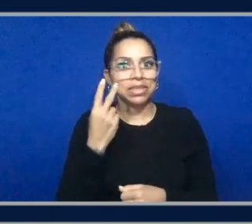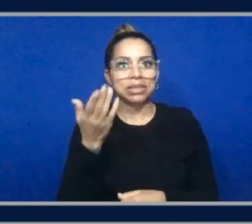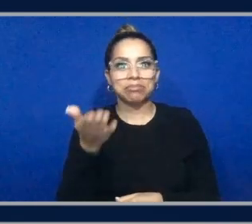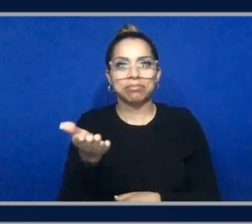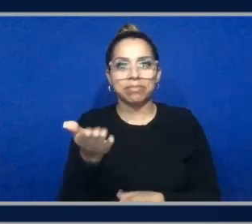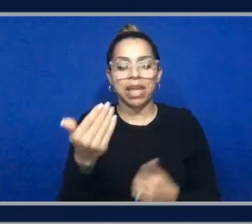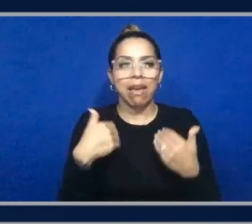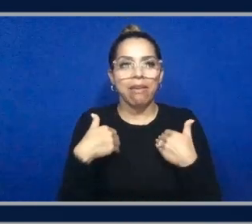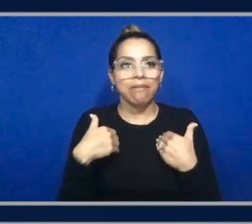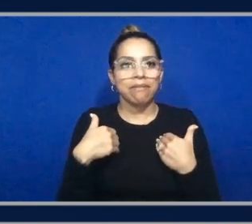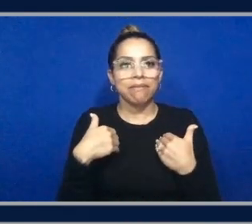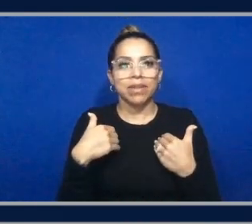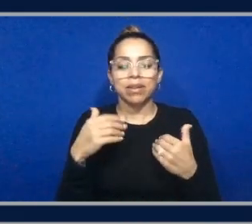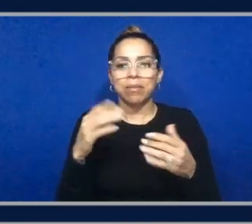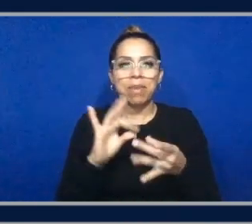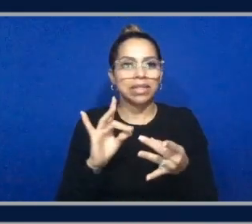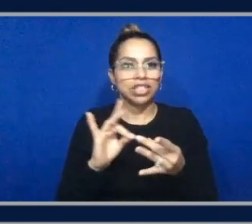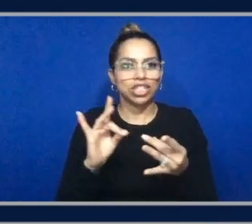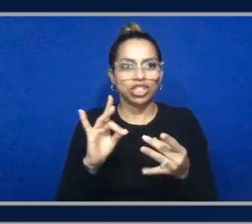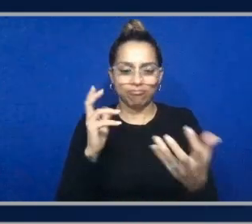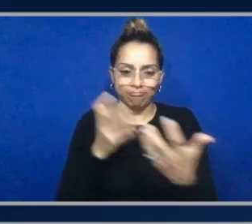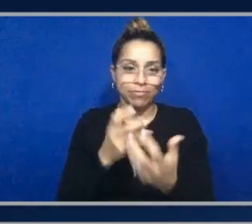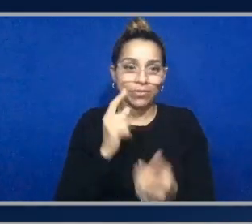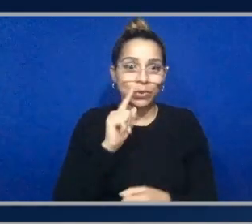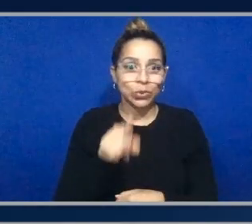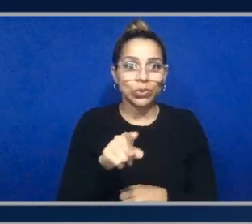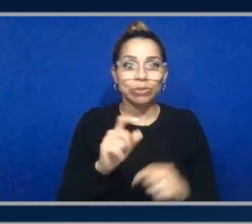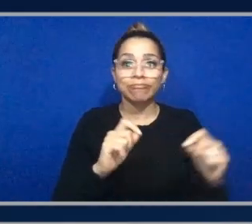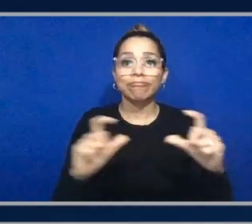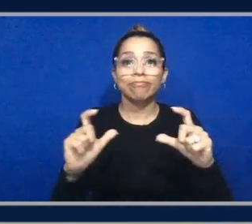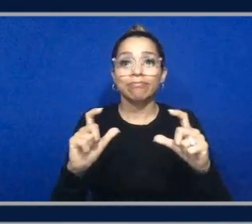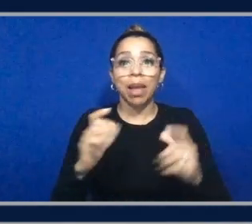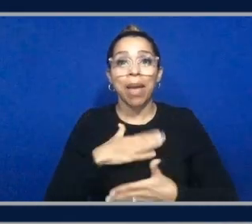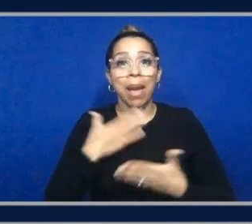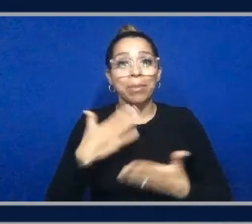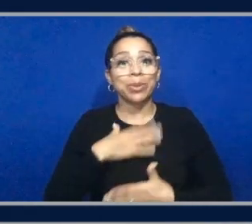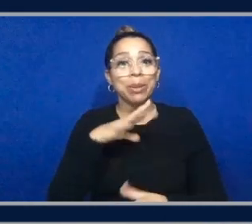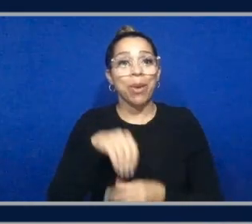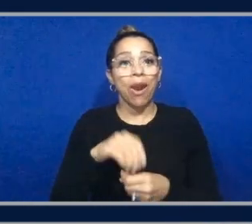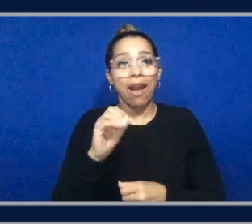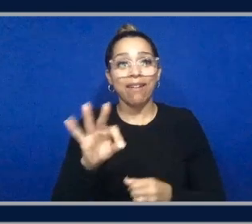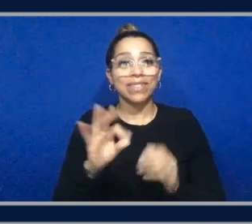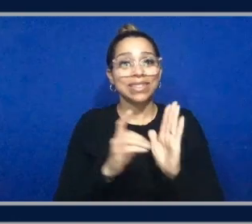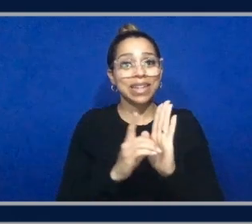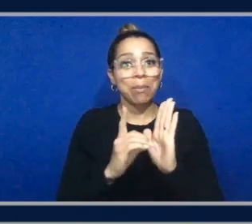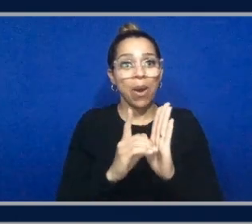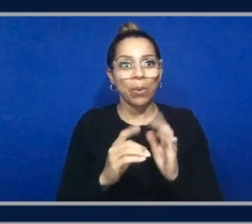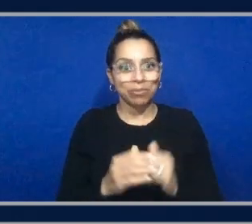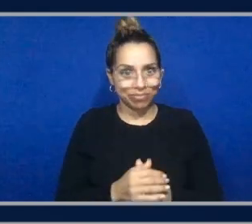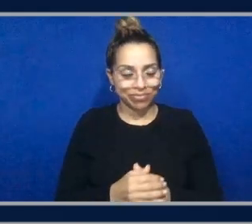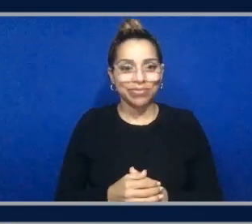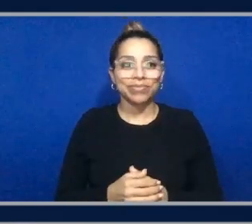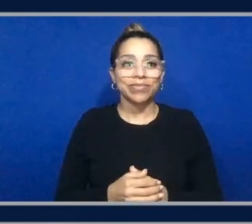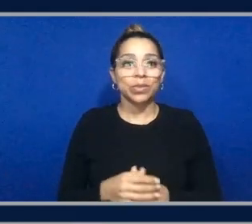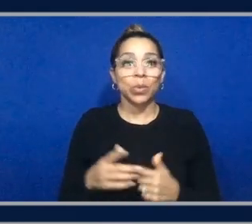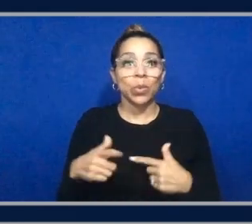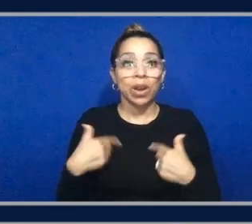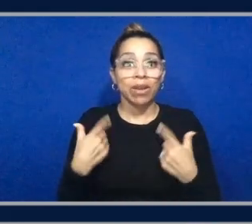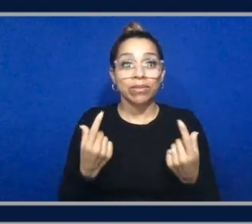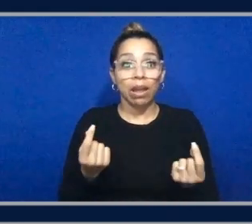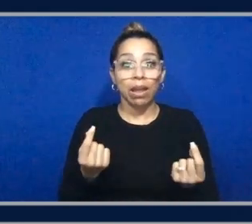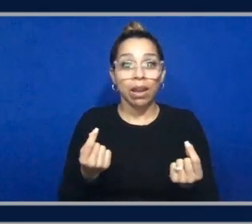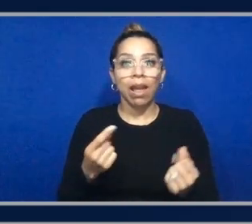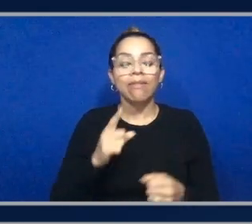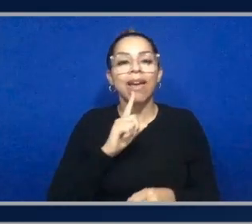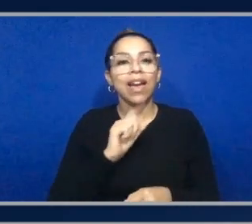customized message. It is saying, happy to be part of the demo, right? So what I have done is that I have actually defined